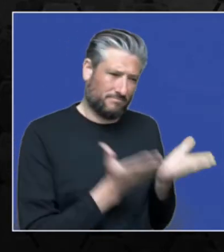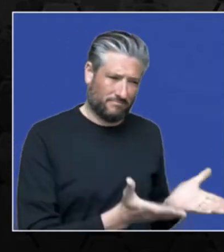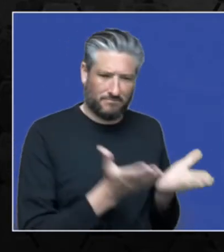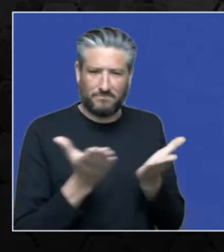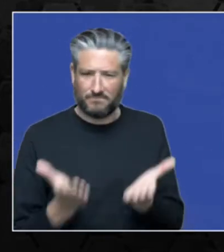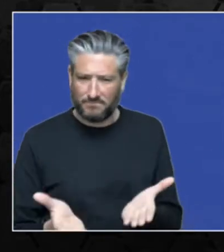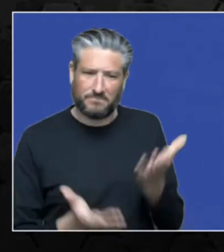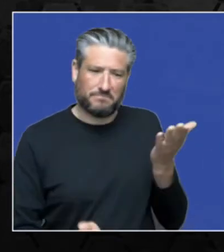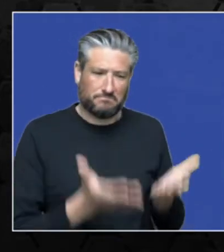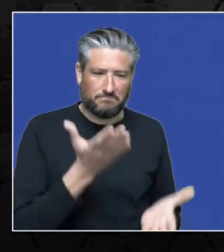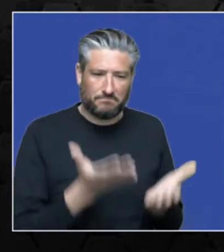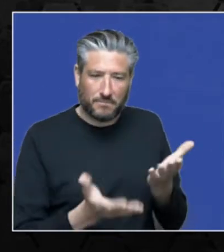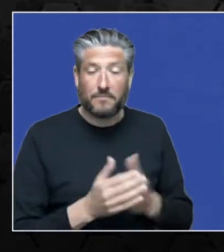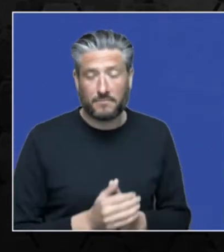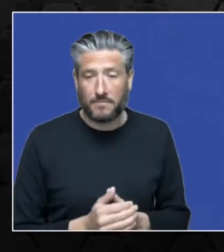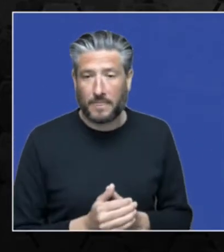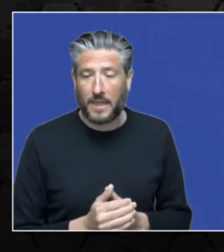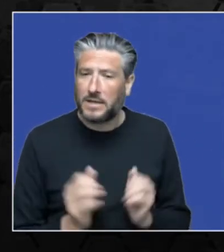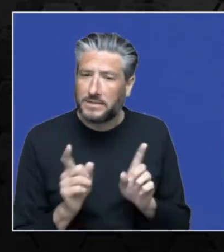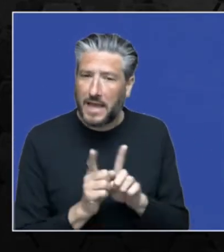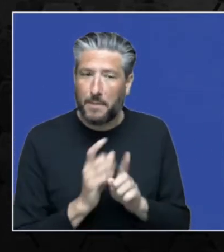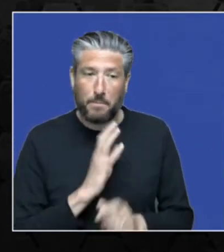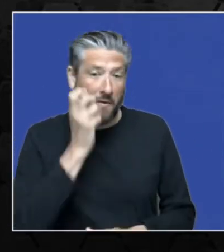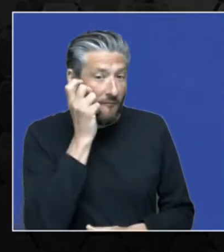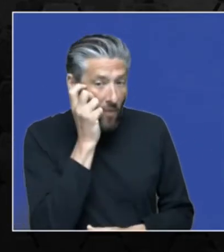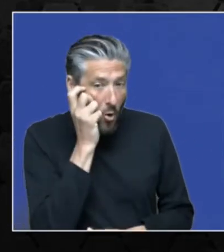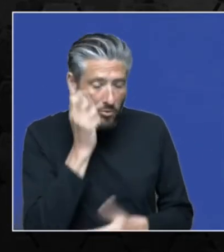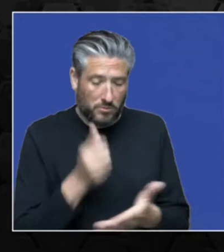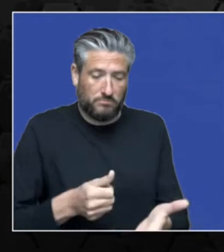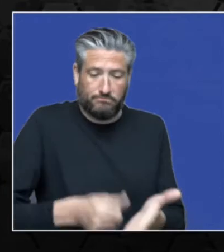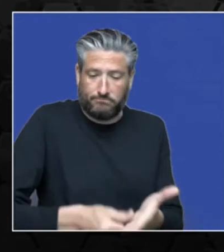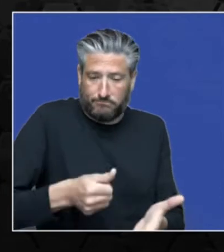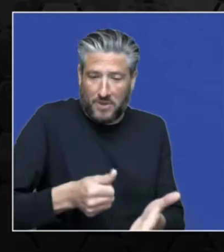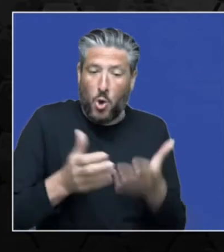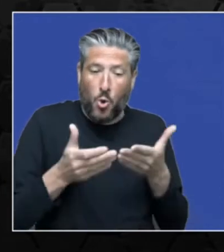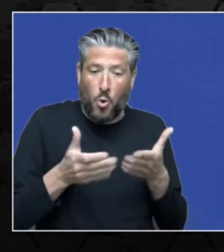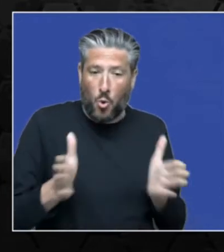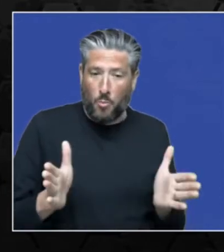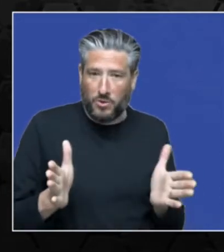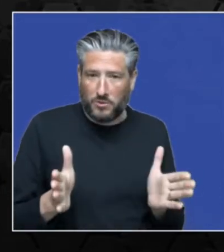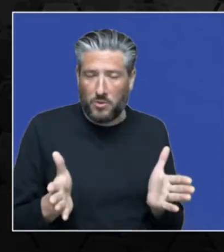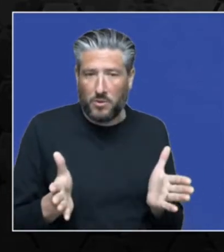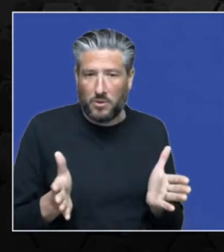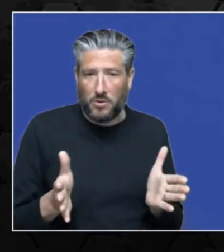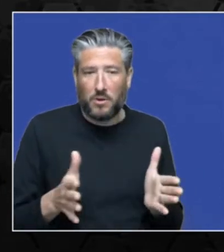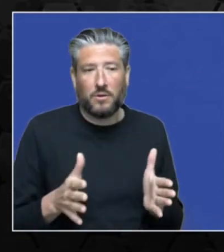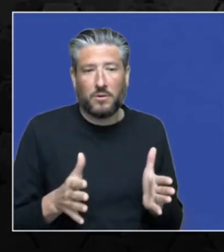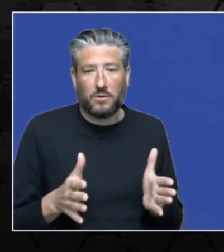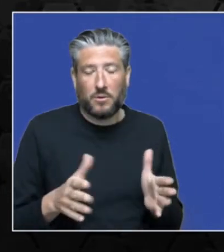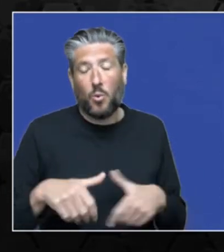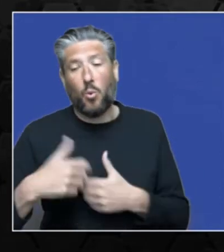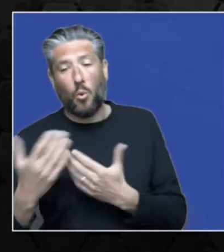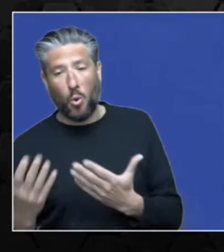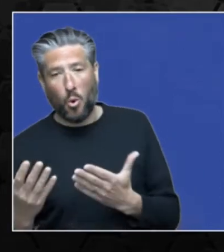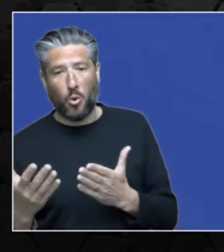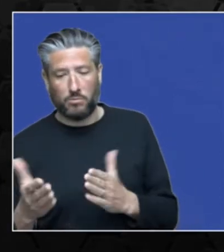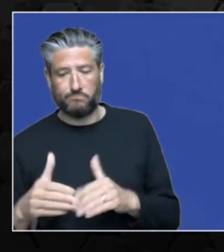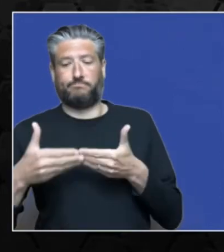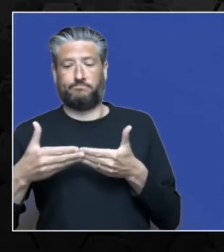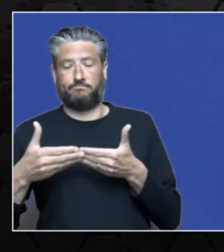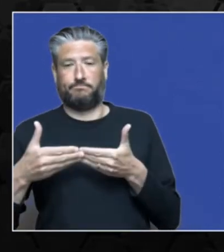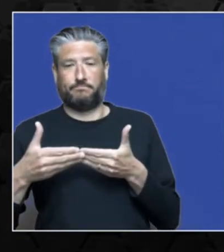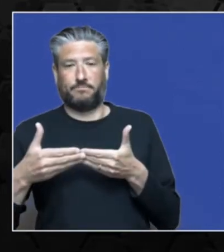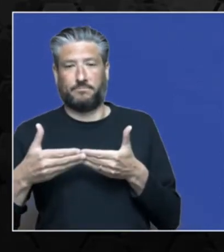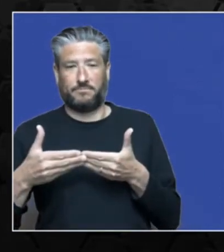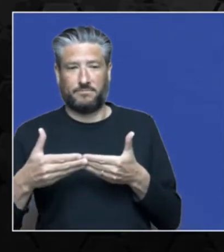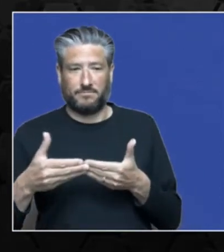either unlock or it won't unlock. Only two answers is there, like some number of answers, unique number of answers are over there. If they're like a